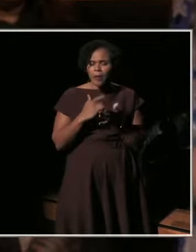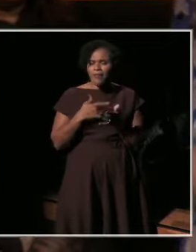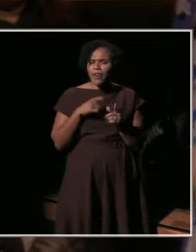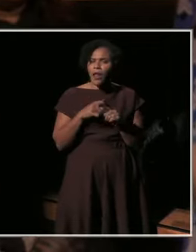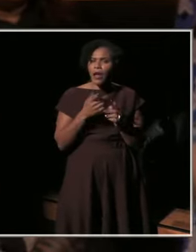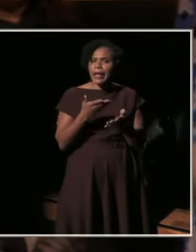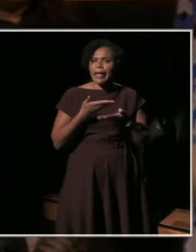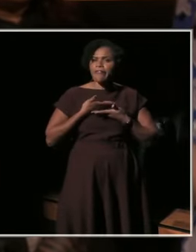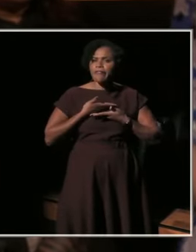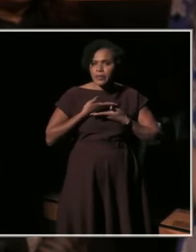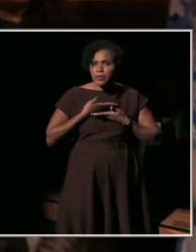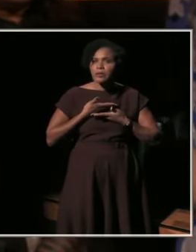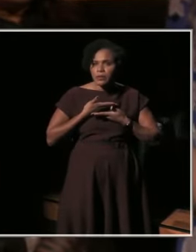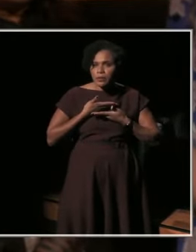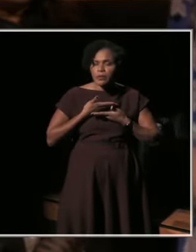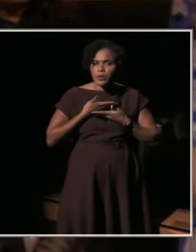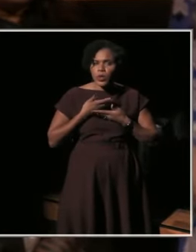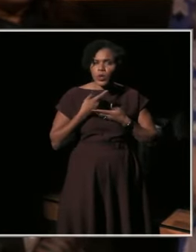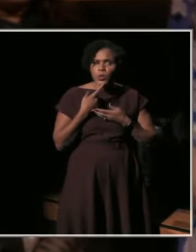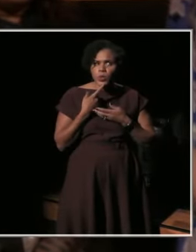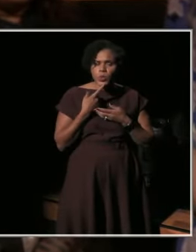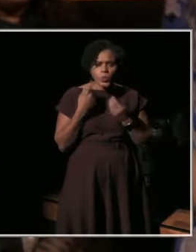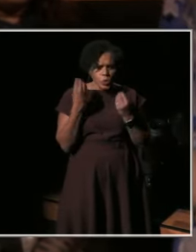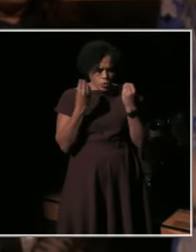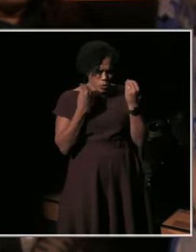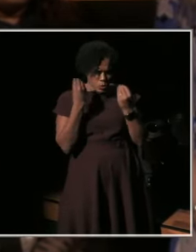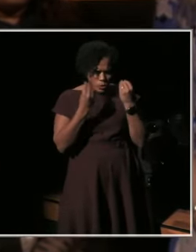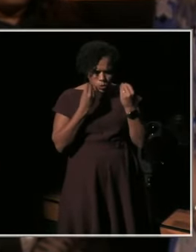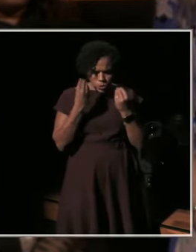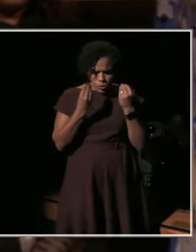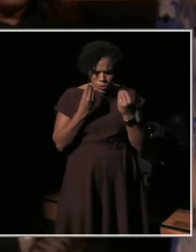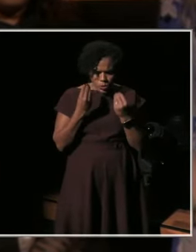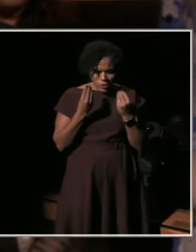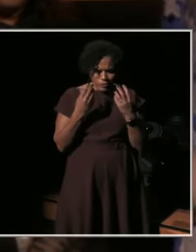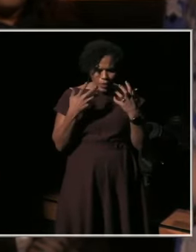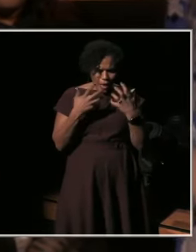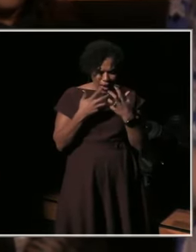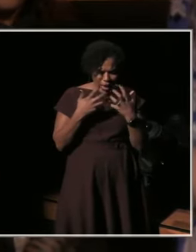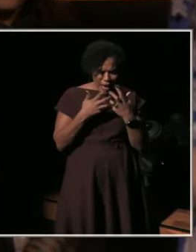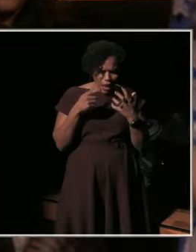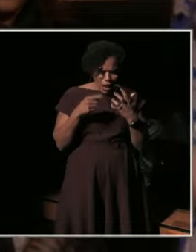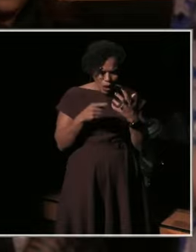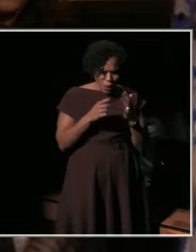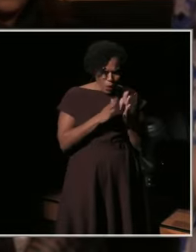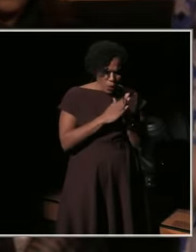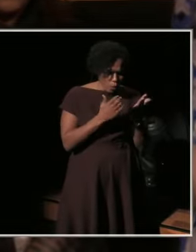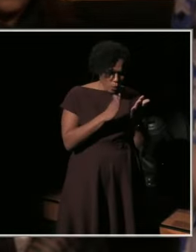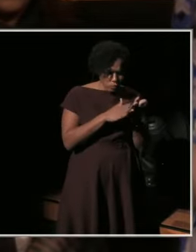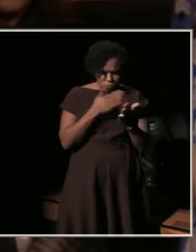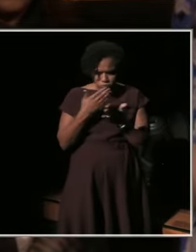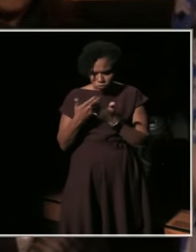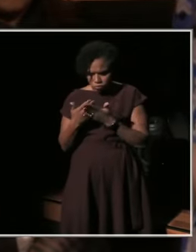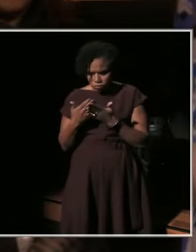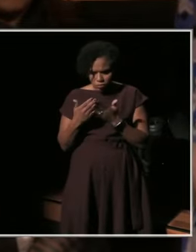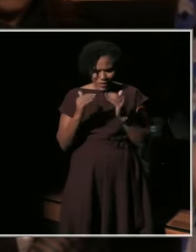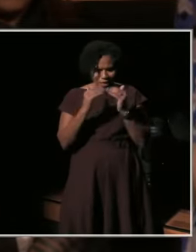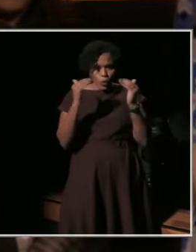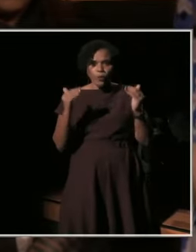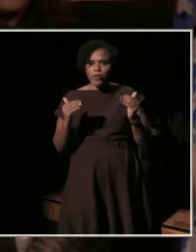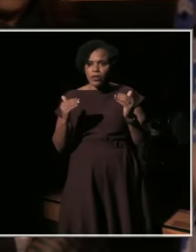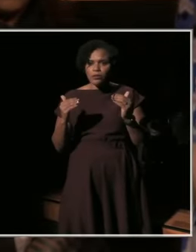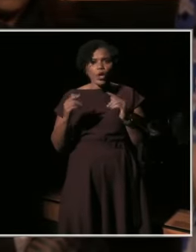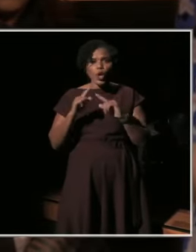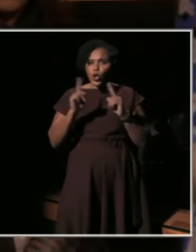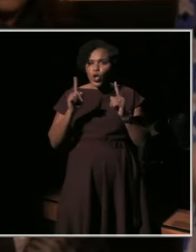kind of forced us into making a film that was an equivalent of the book rather than a biopic or a follow